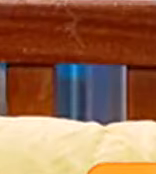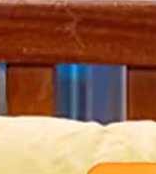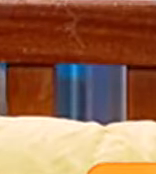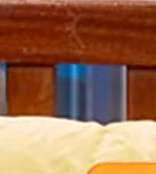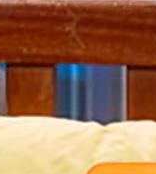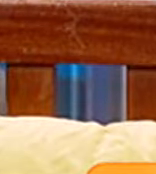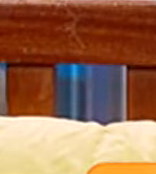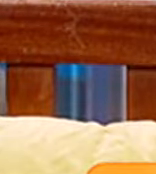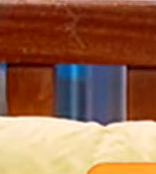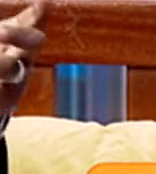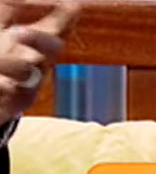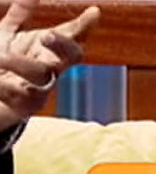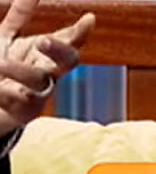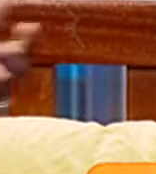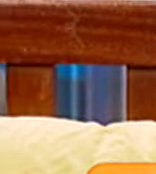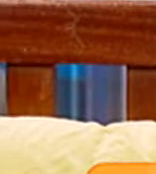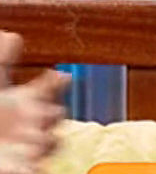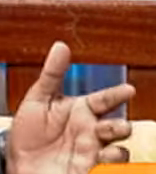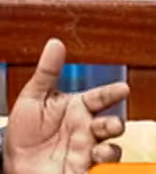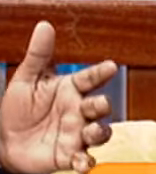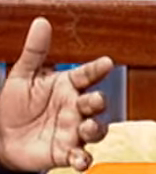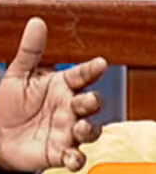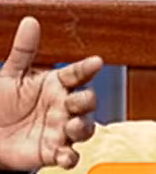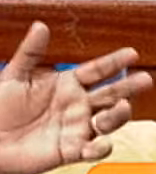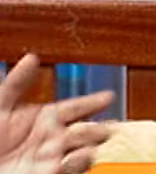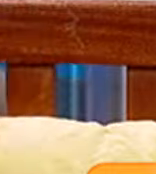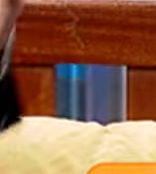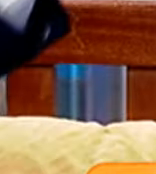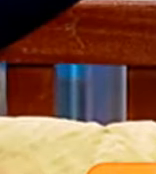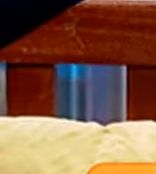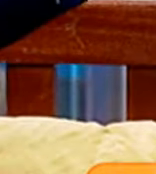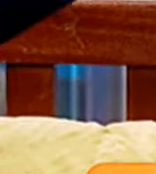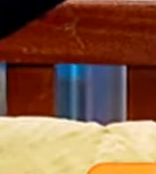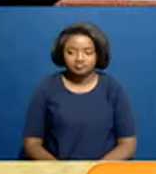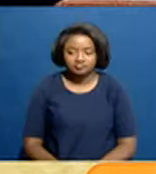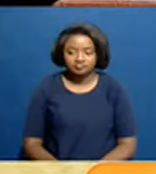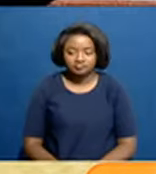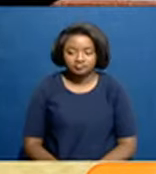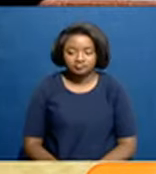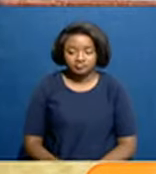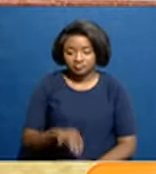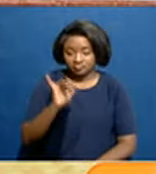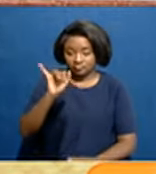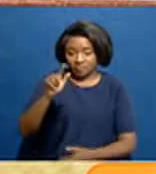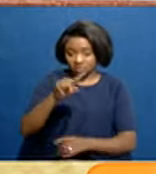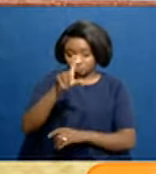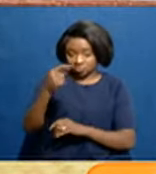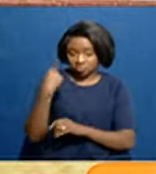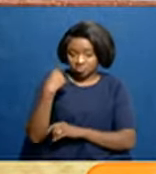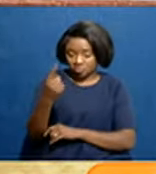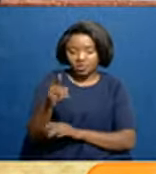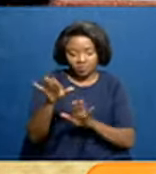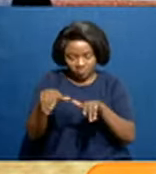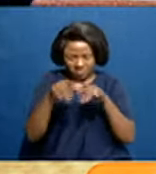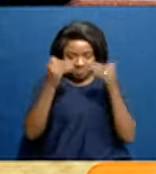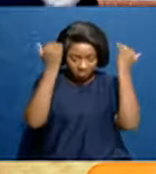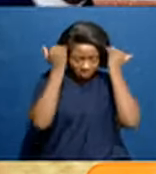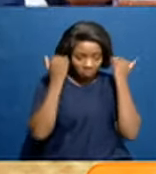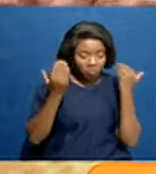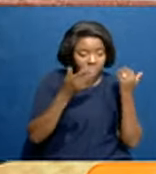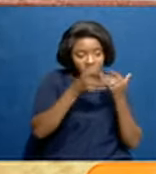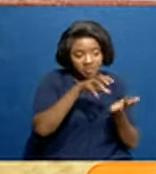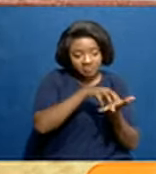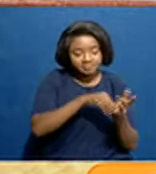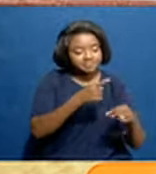levy under the Finance Act is still ongoing. It's at the Court of Appeal. Mm-hmm. Okay. So yeah. It has, until it is fully and finally